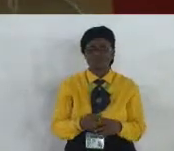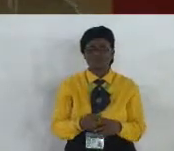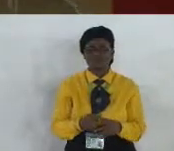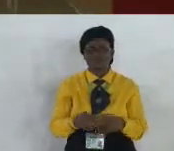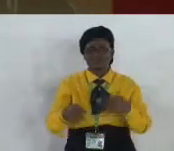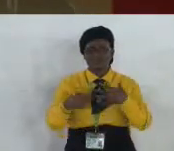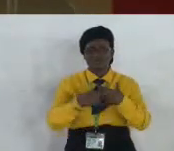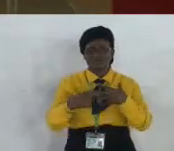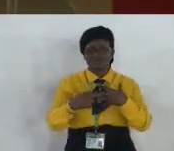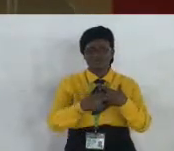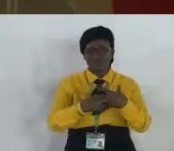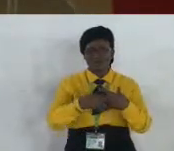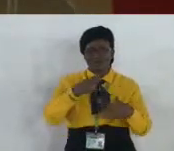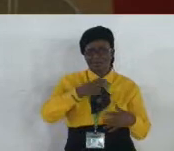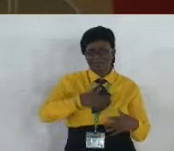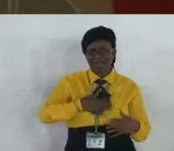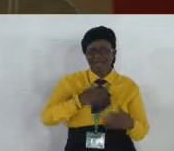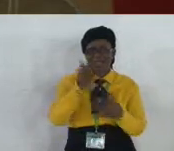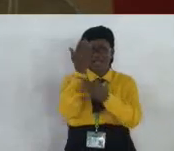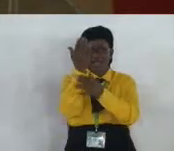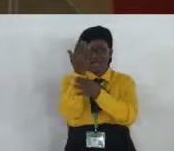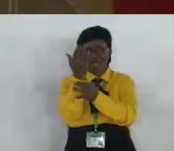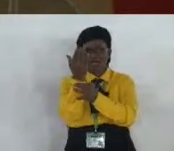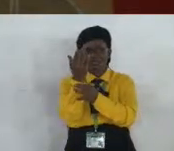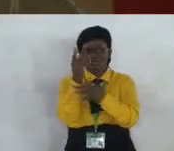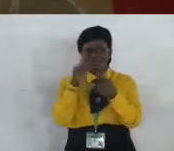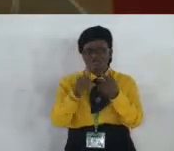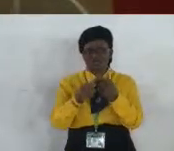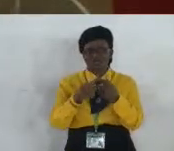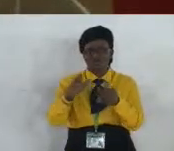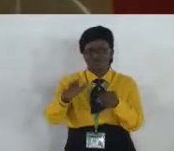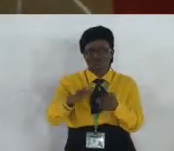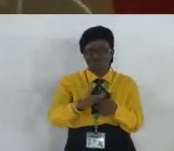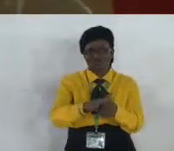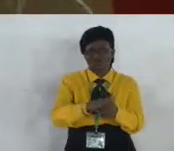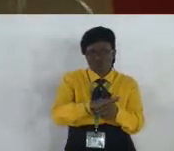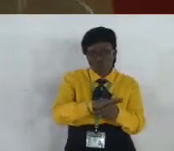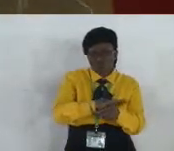Restore my hands to full capacity.